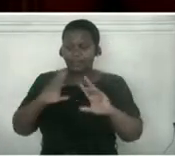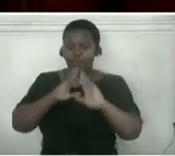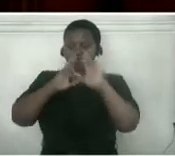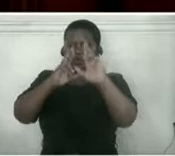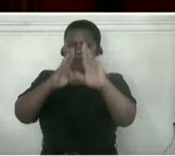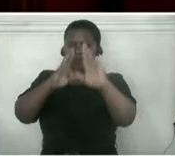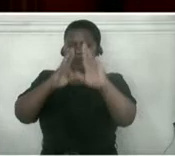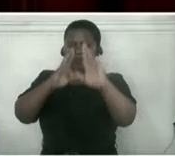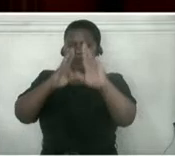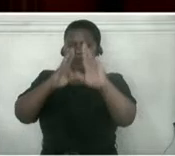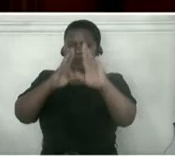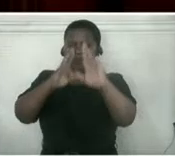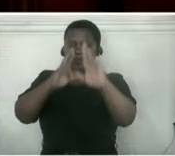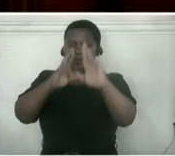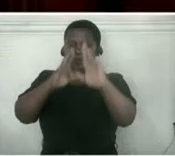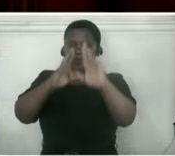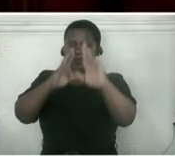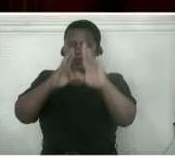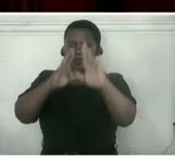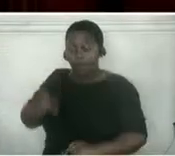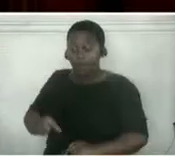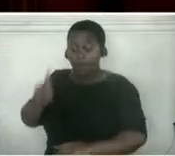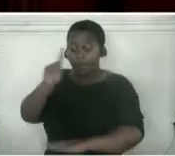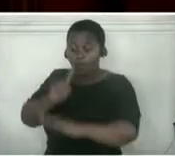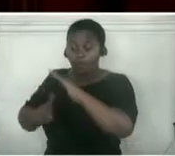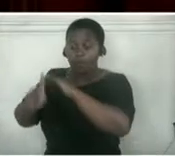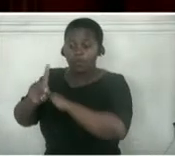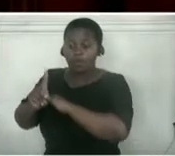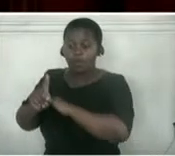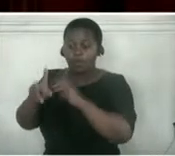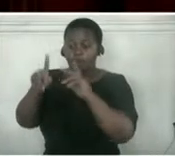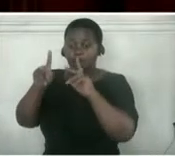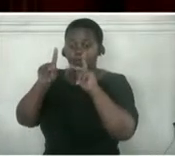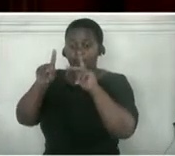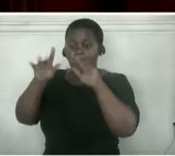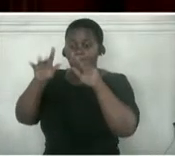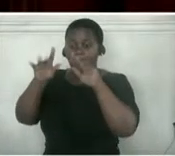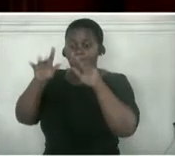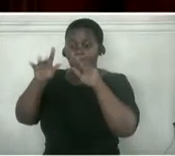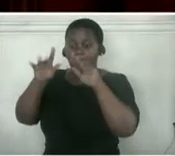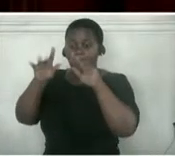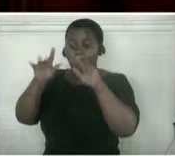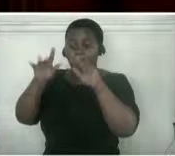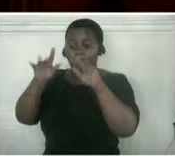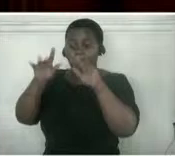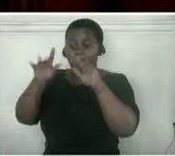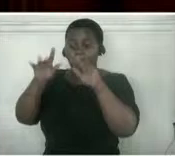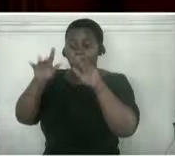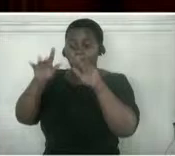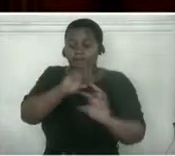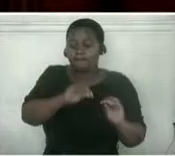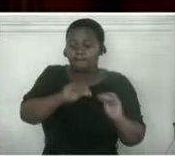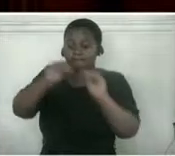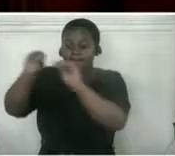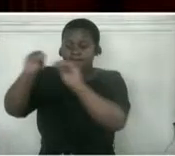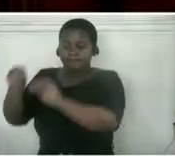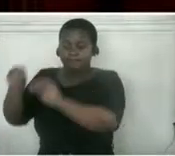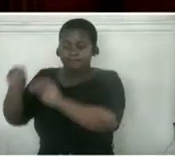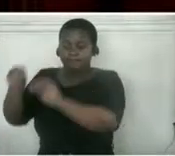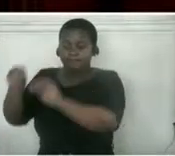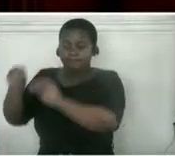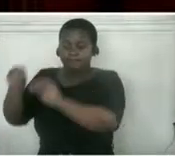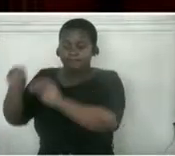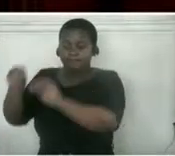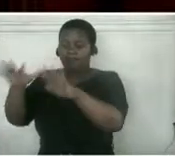ndawonye ukuze umuntu athi umeye public hospital wangawuthola umbhede adluliselwe kwi-public